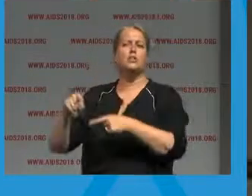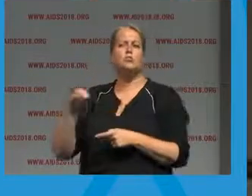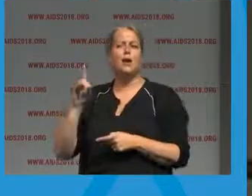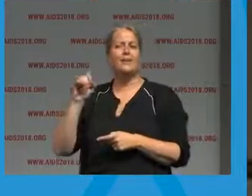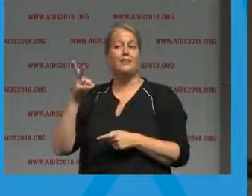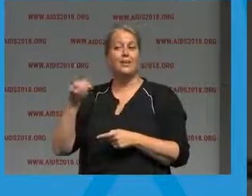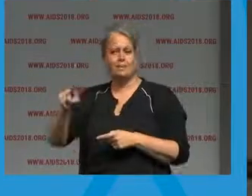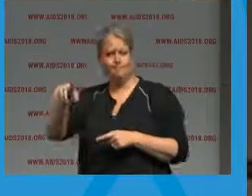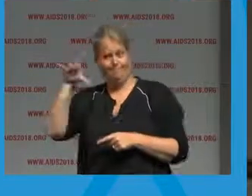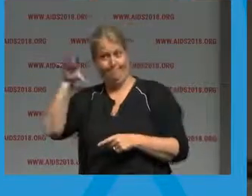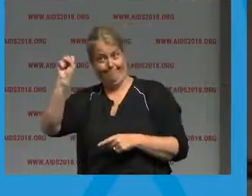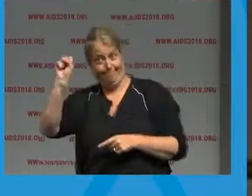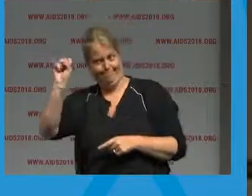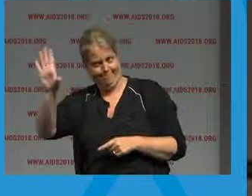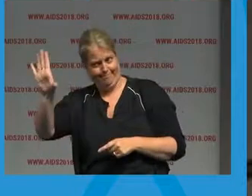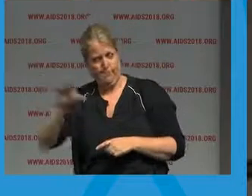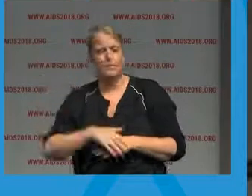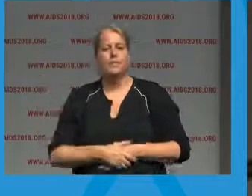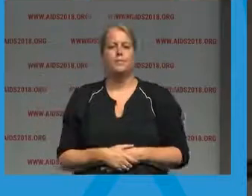thought.